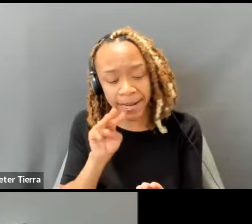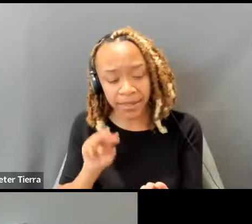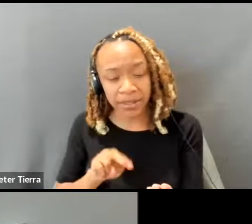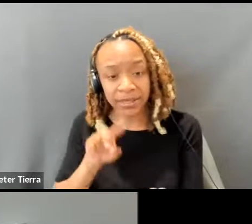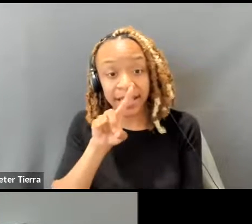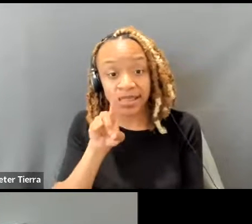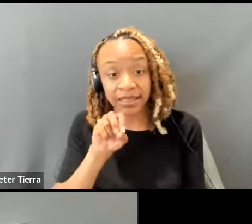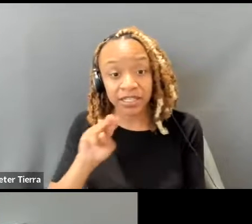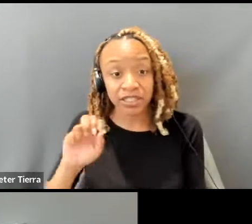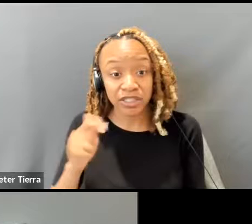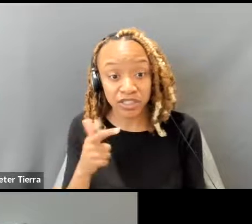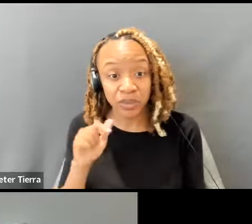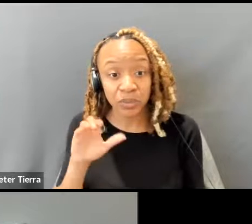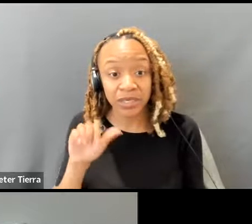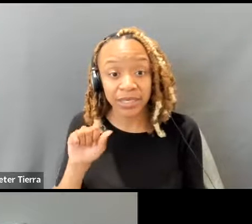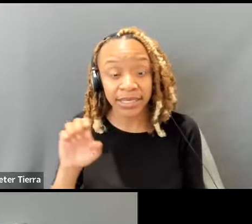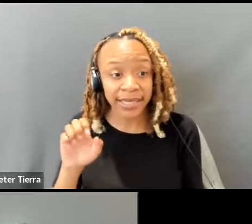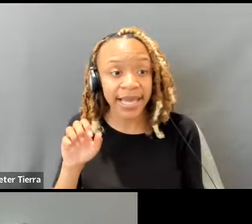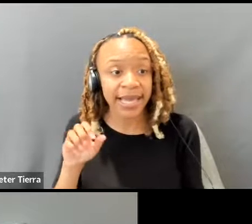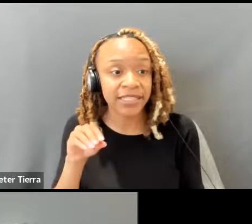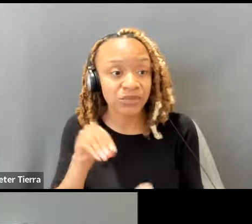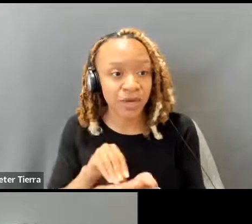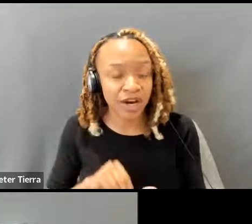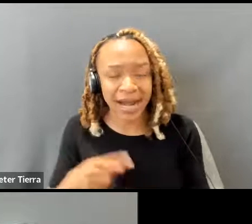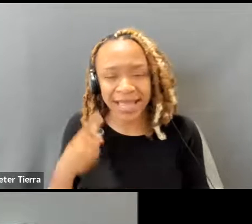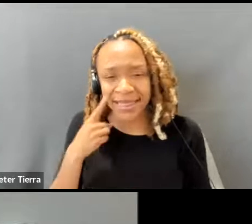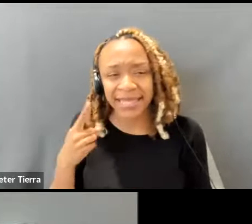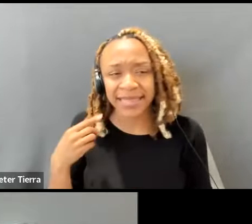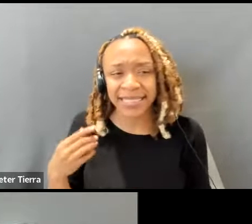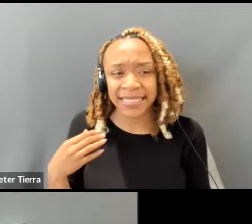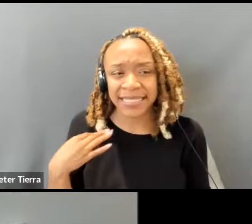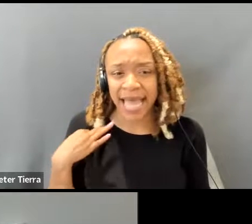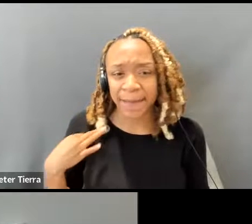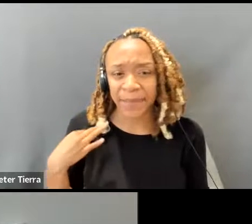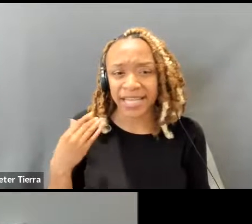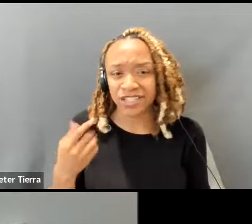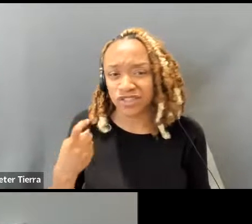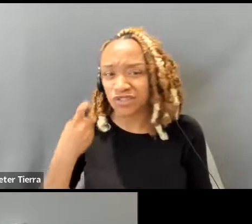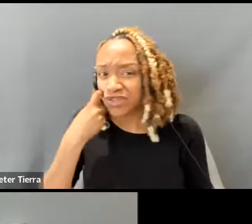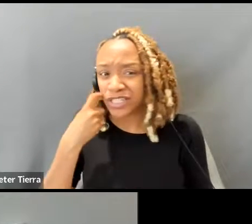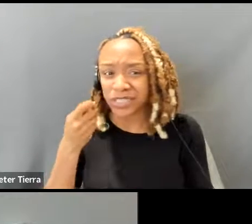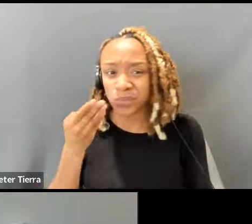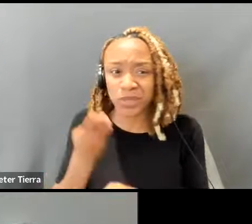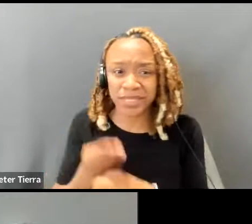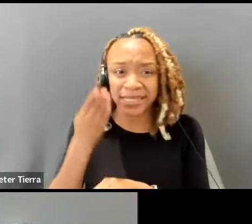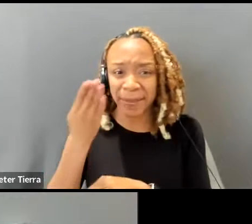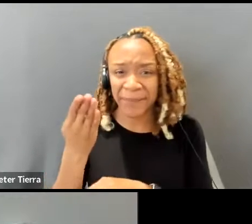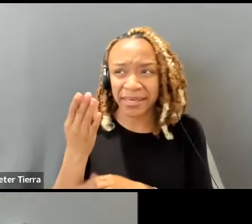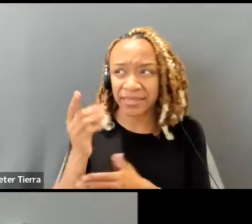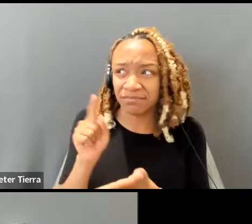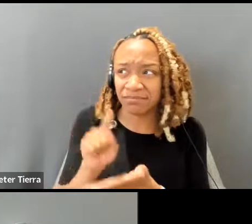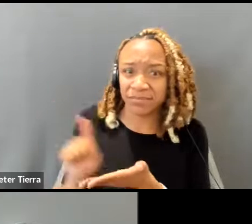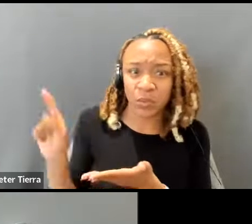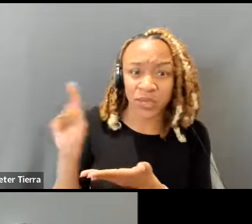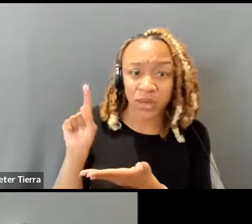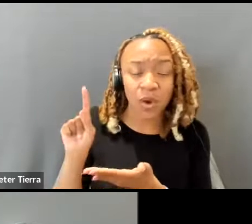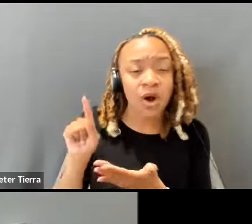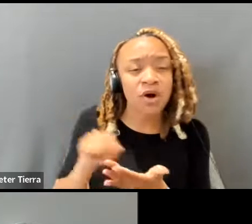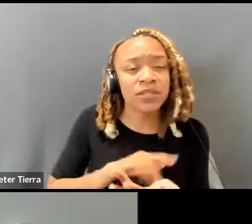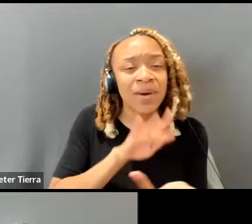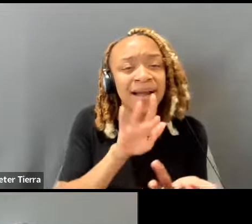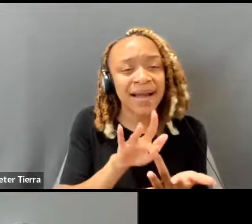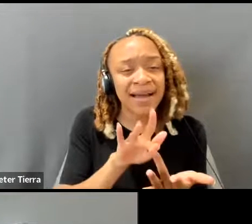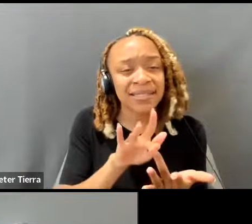and I saw this, and I think this application just went in about a week ago, and I reached out, but it was late last night, to